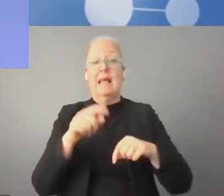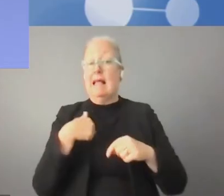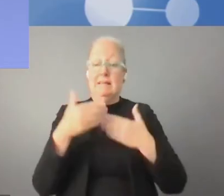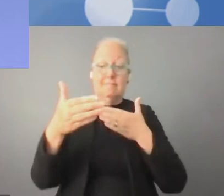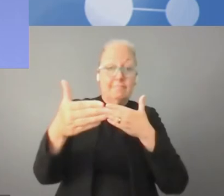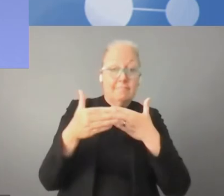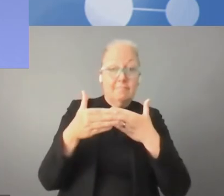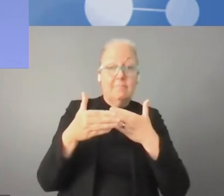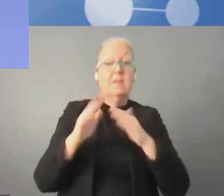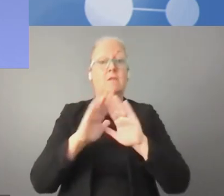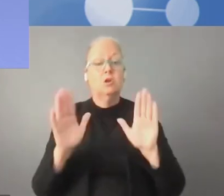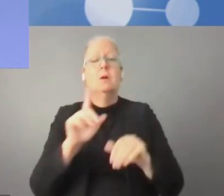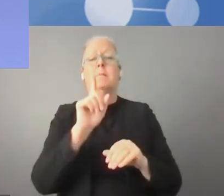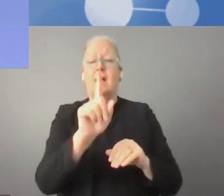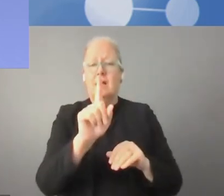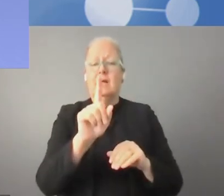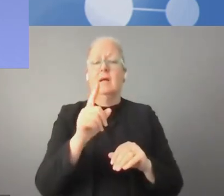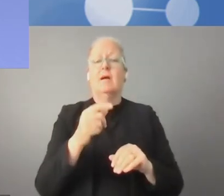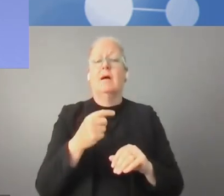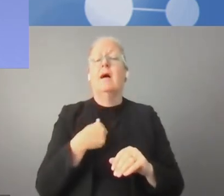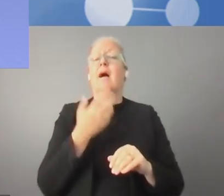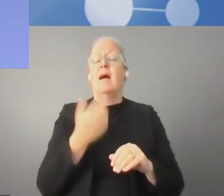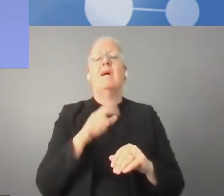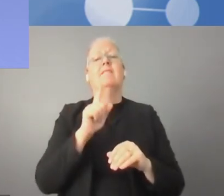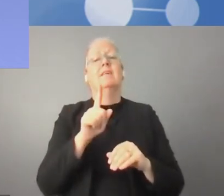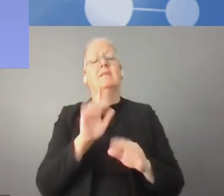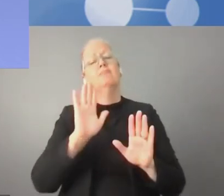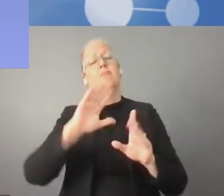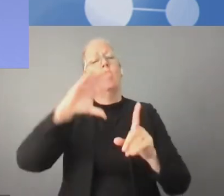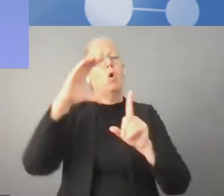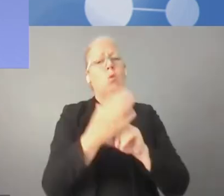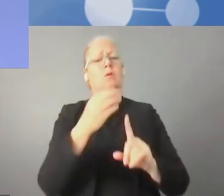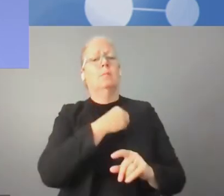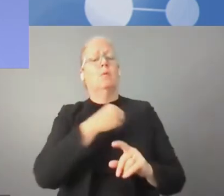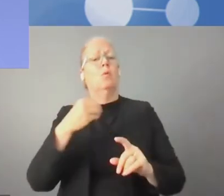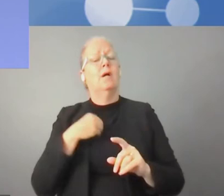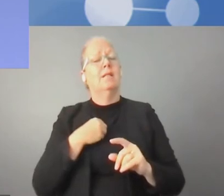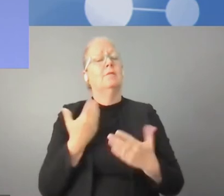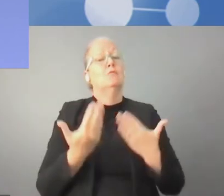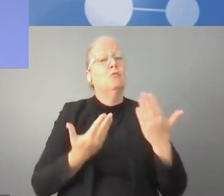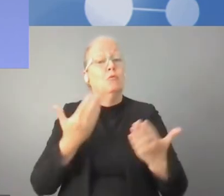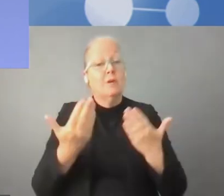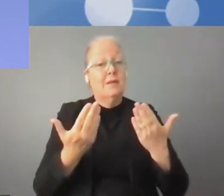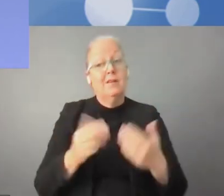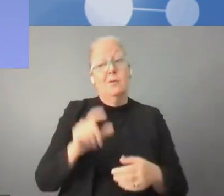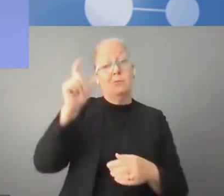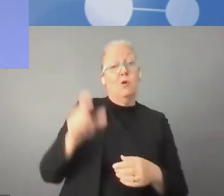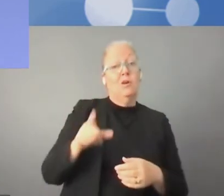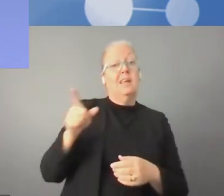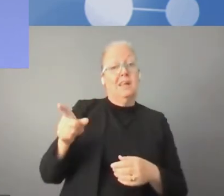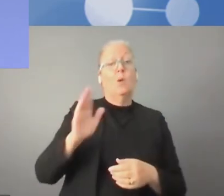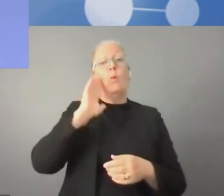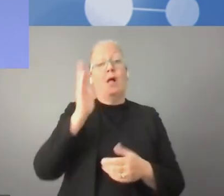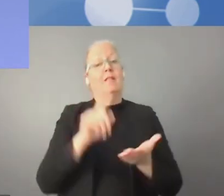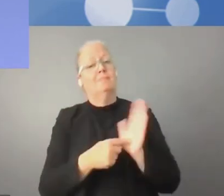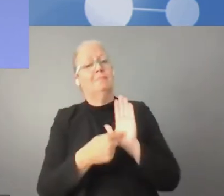We still have for you a cultural show. In a moment, a great artist will perform especially.